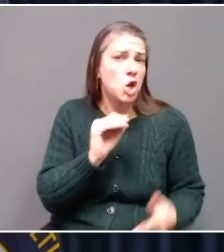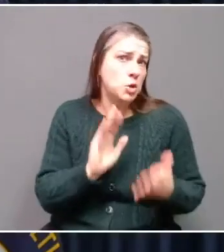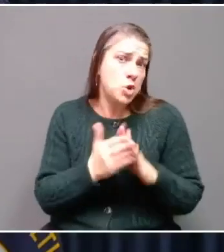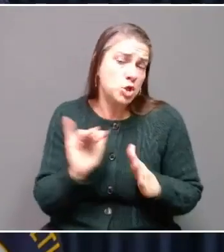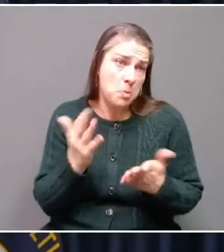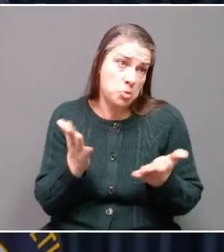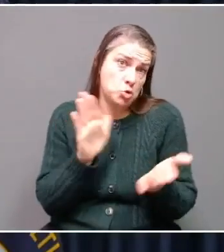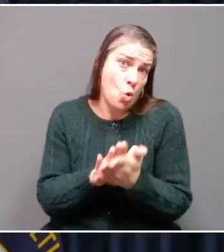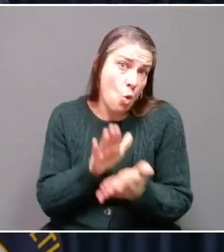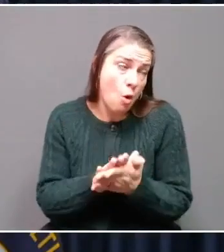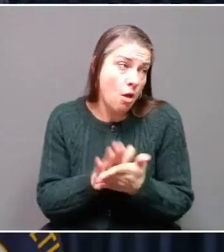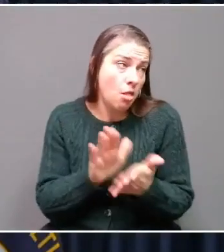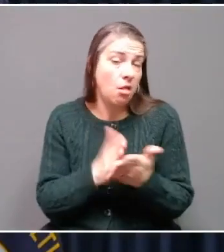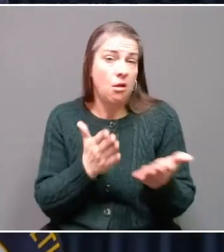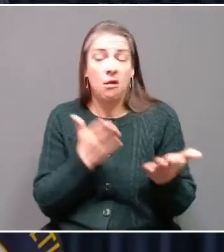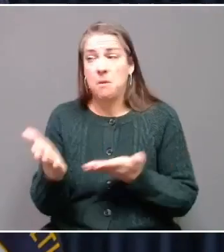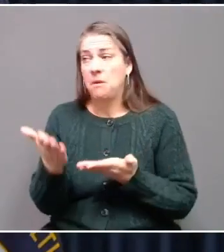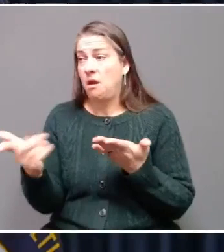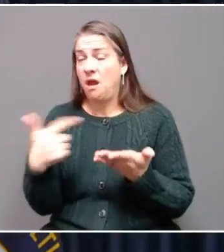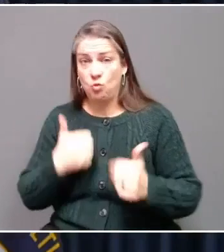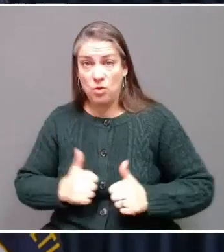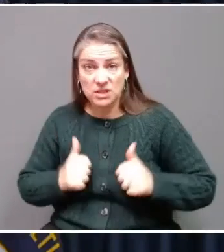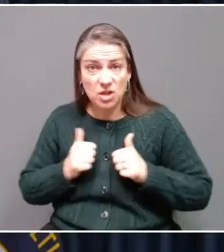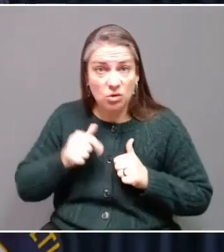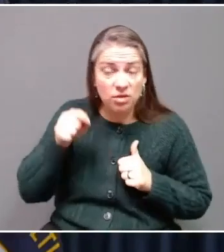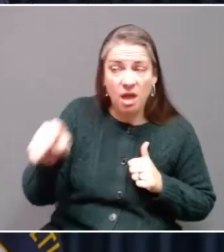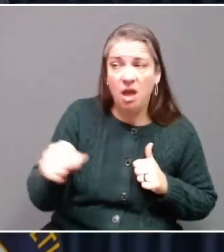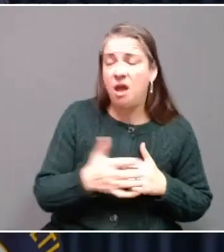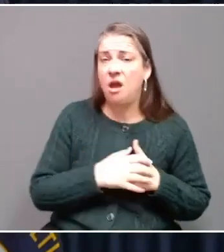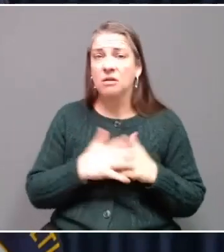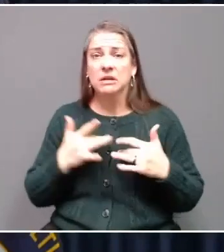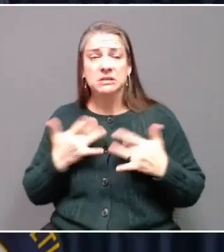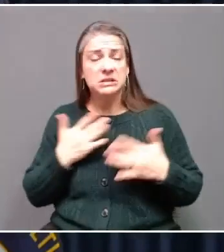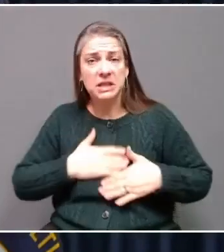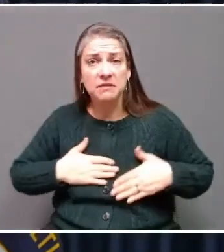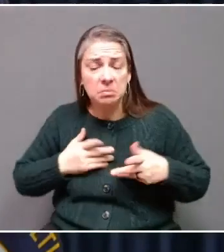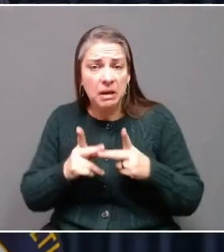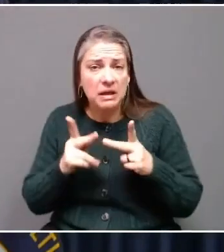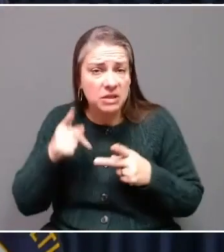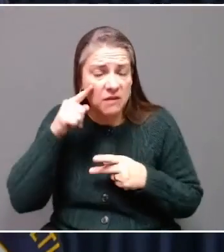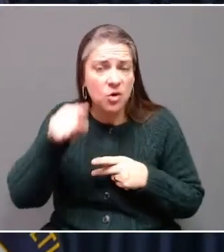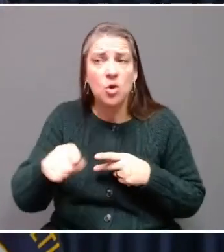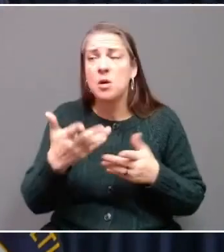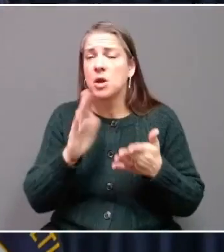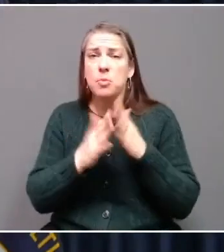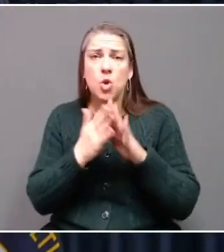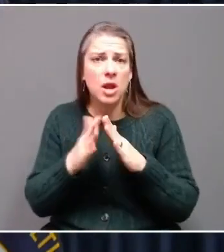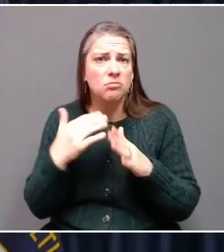mixed use residential options, civic and community facilities. I hope